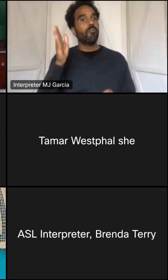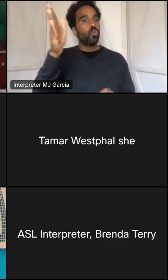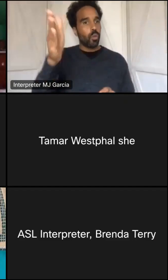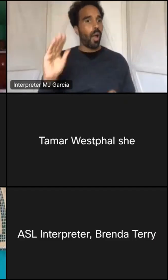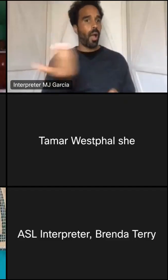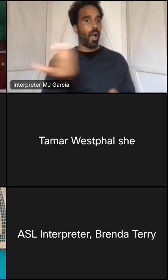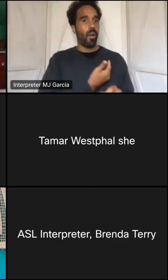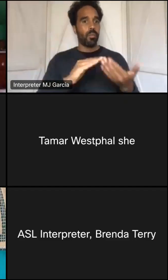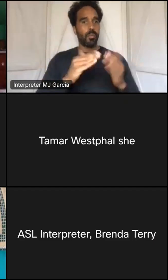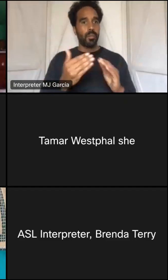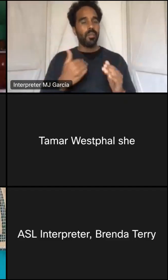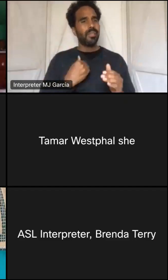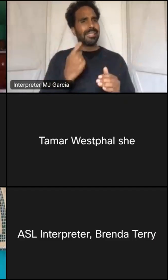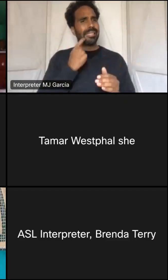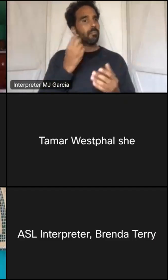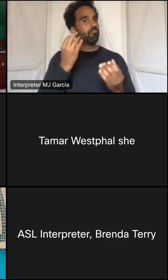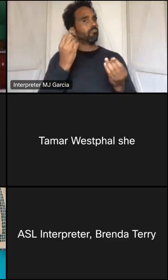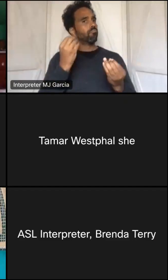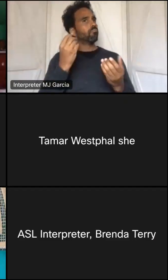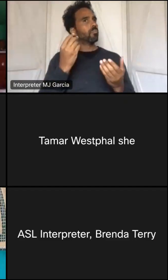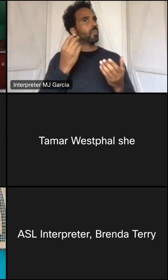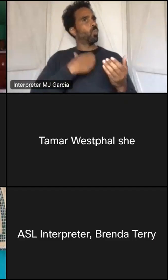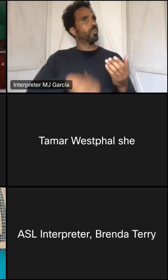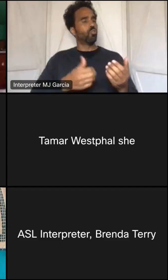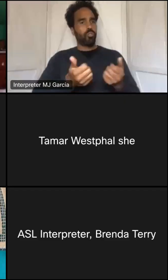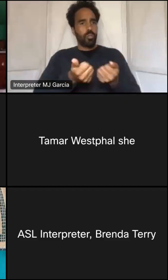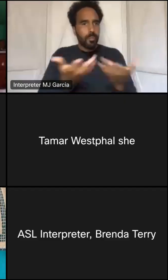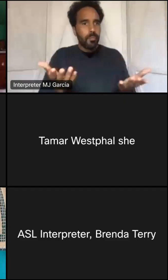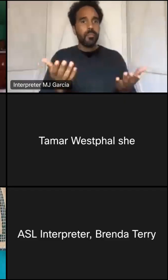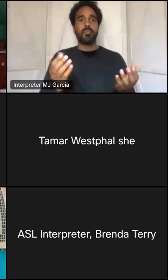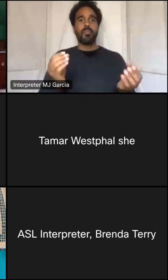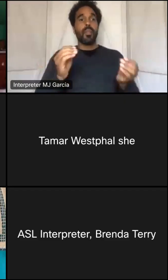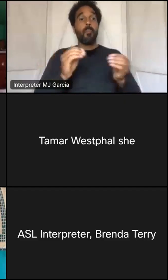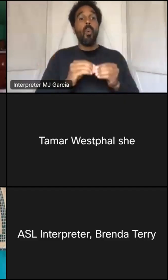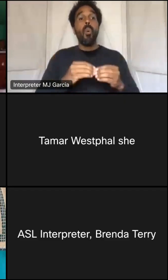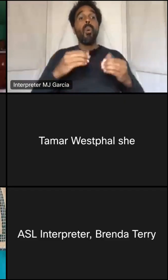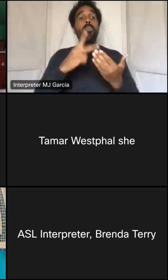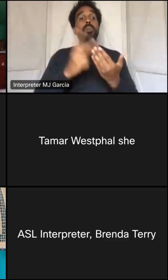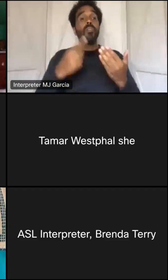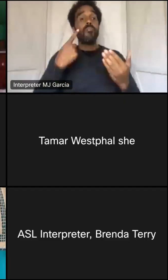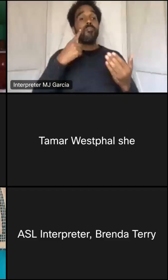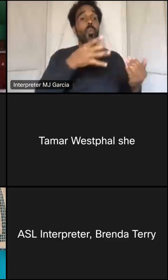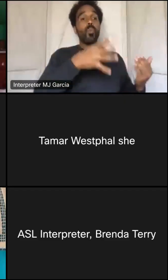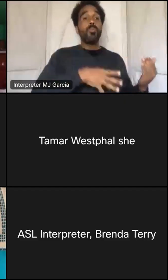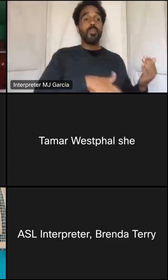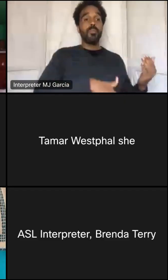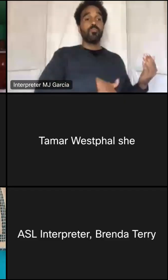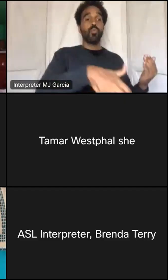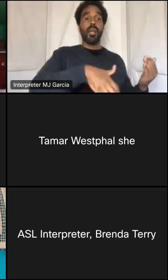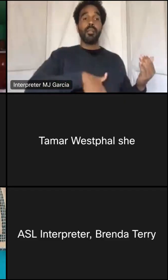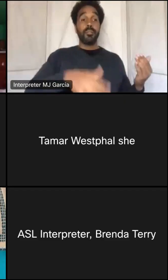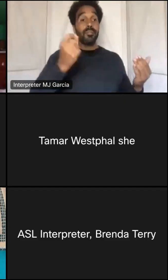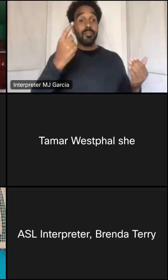We should, when we can offer more programs for maternity people and clinics, and we can